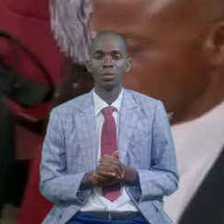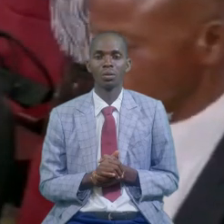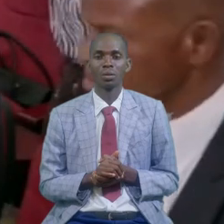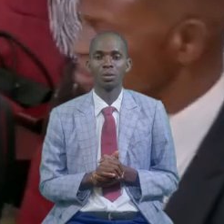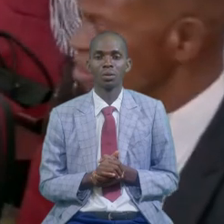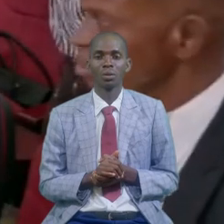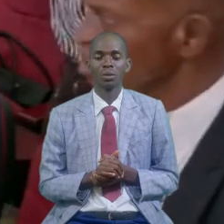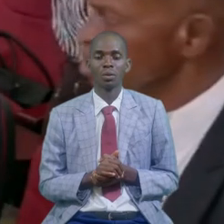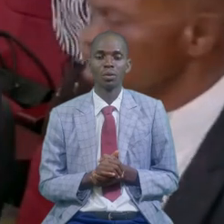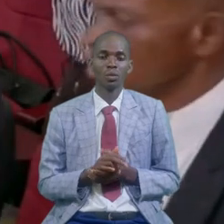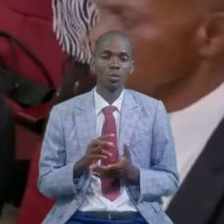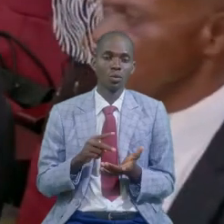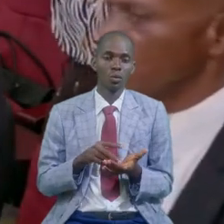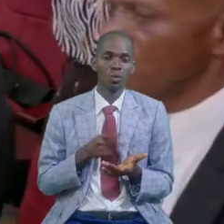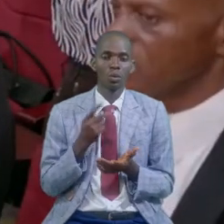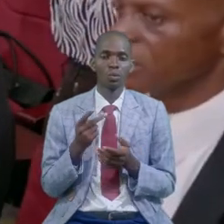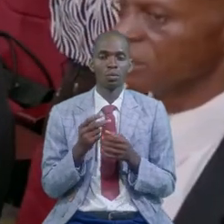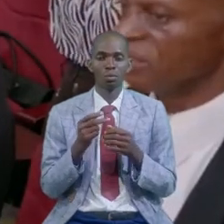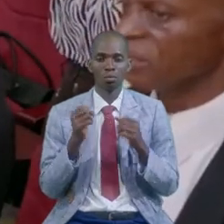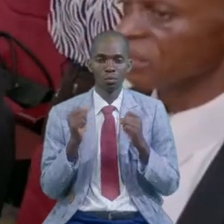Double portion.